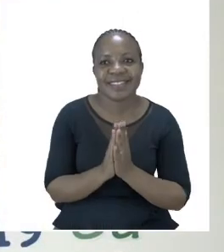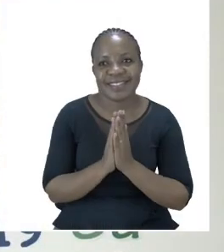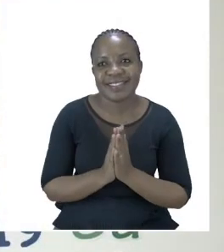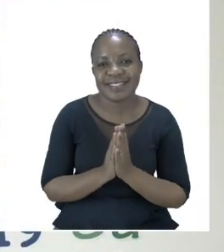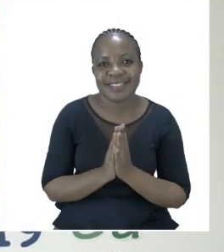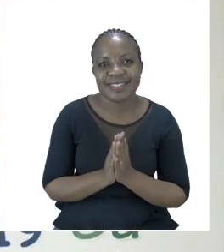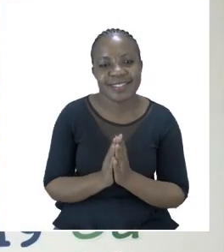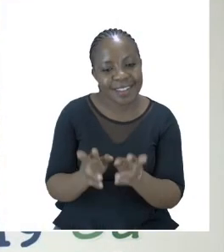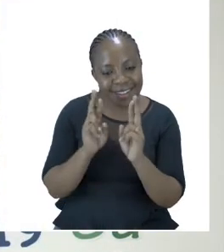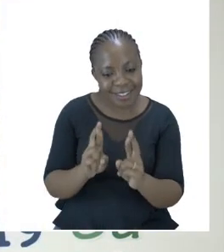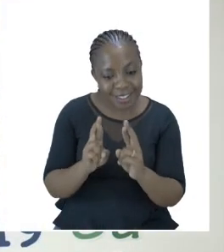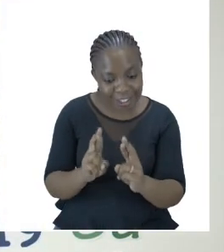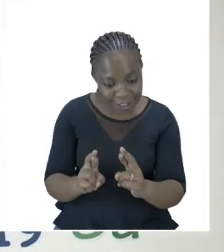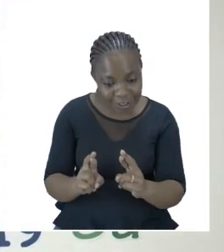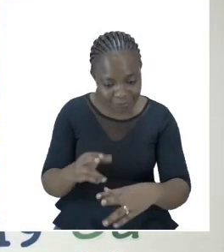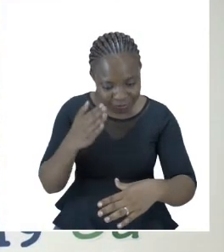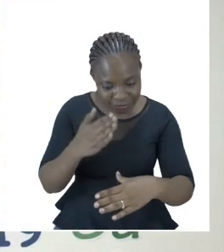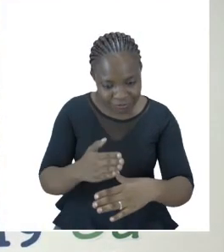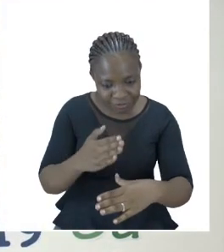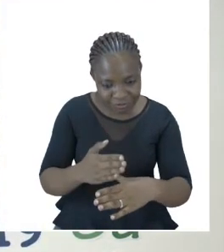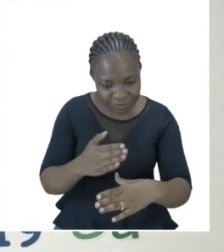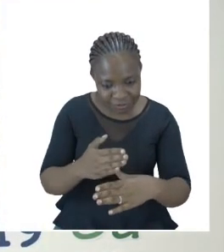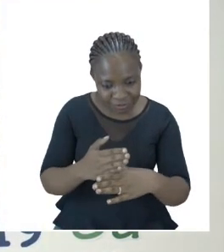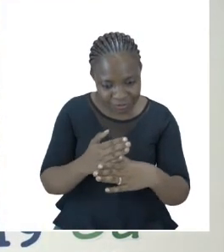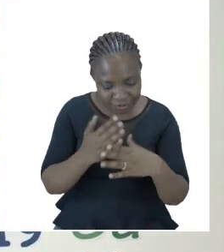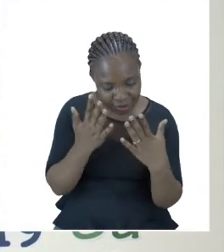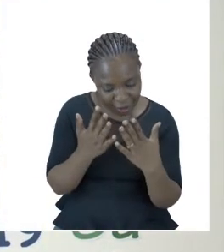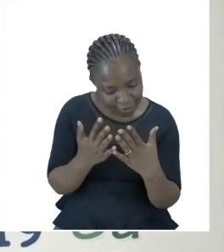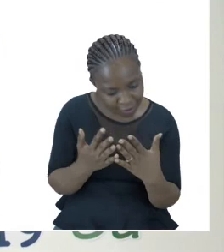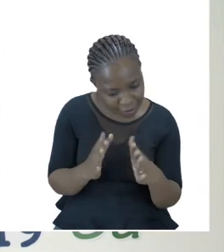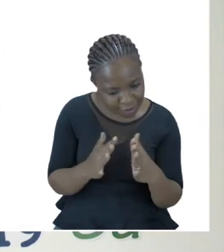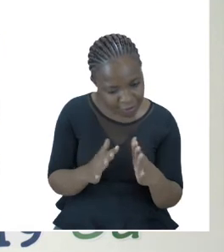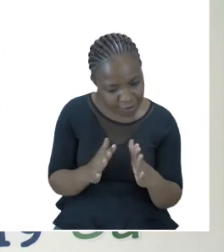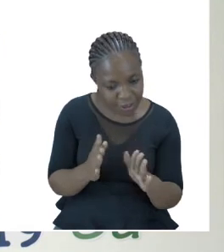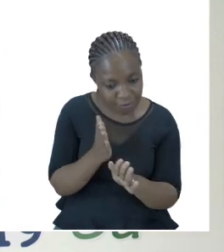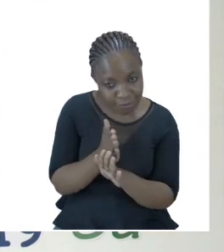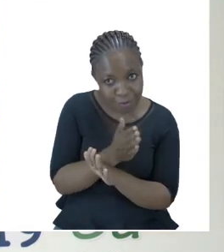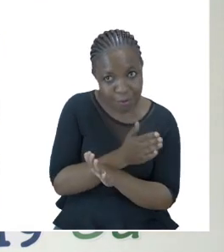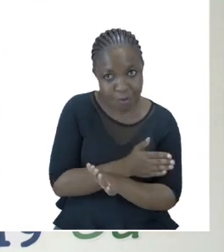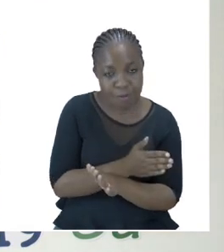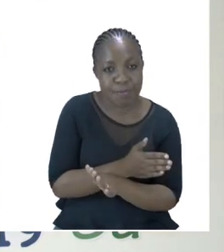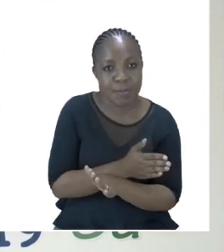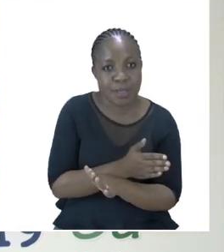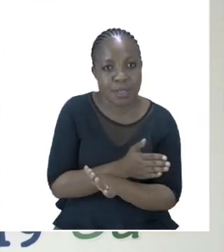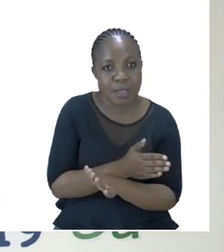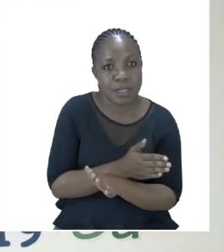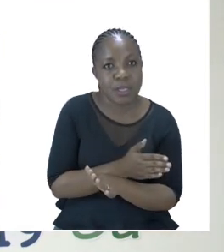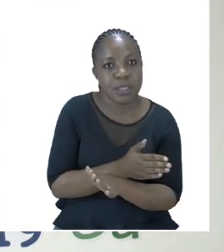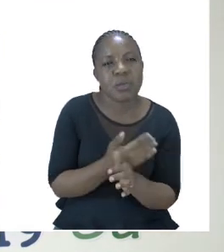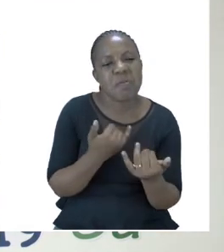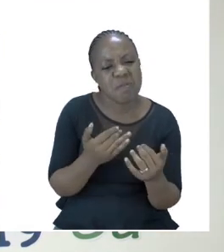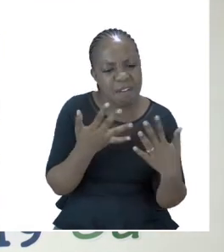I hope you managed to finish your work, but if you didn't, it's okay. You can always pause